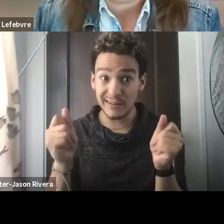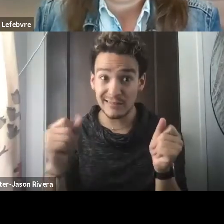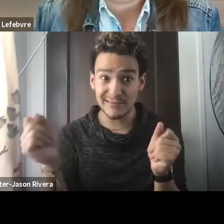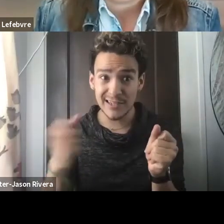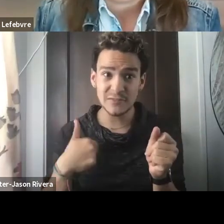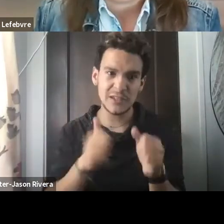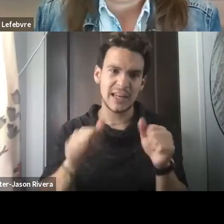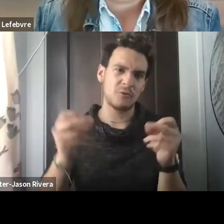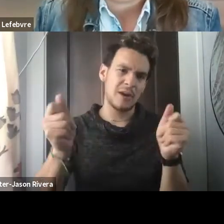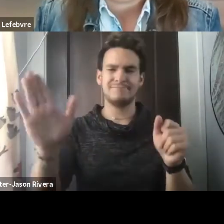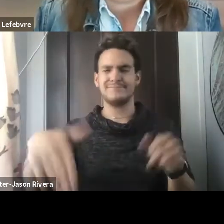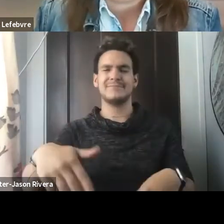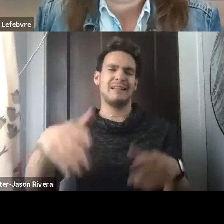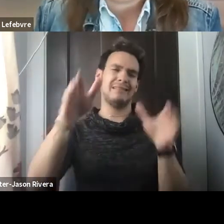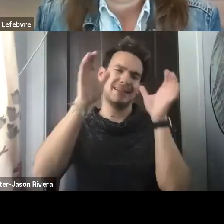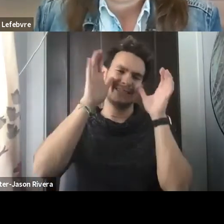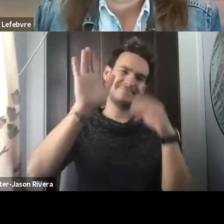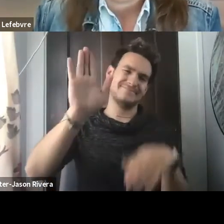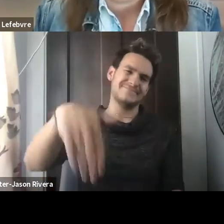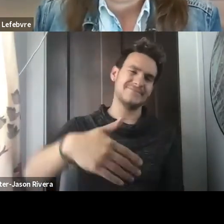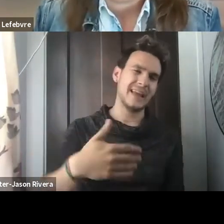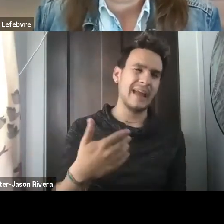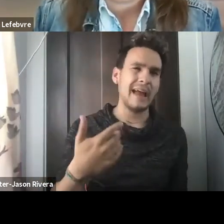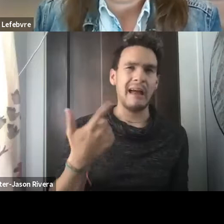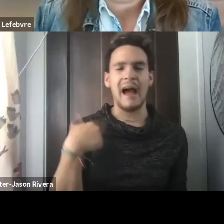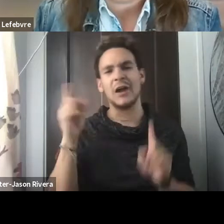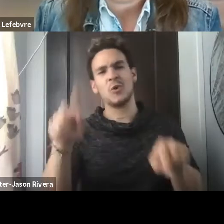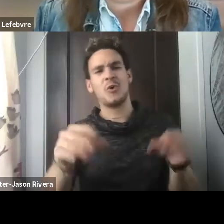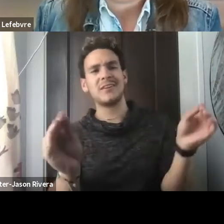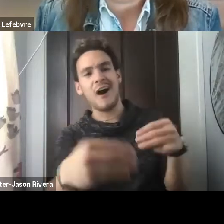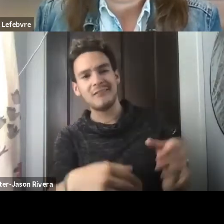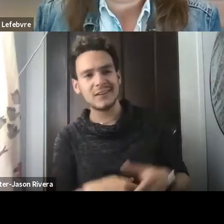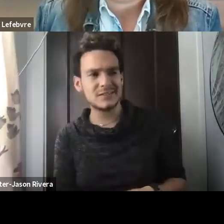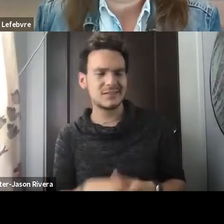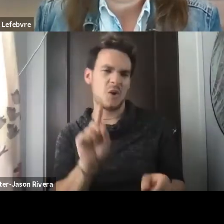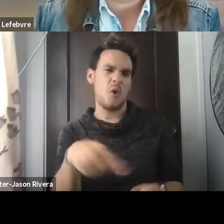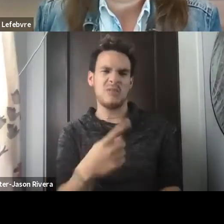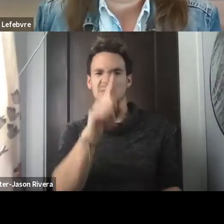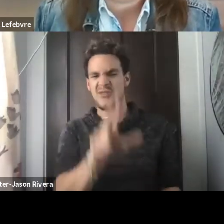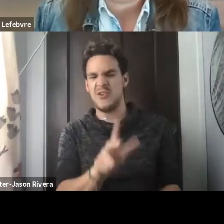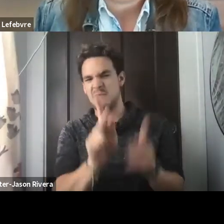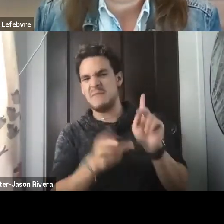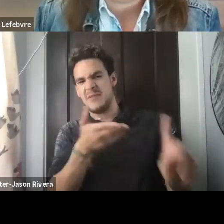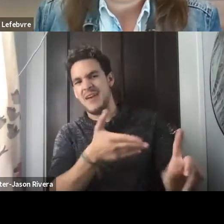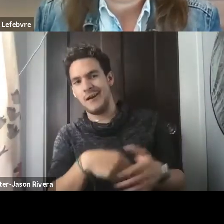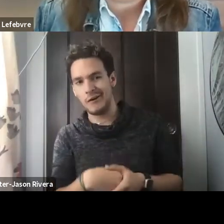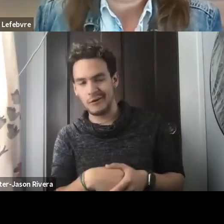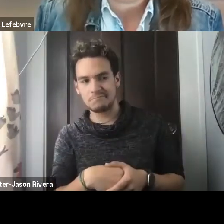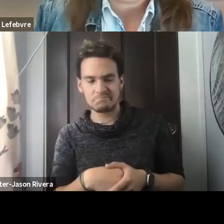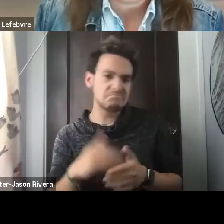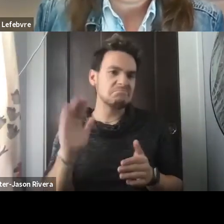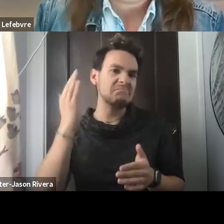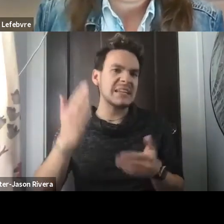be very quick to say, hey, listen, I come in the office and there's only a third of the people here, and it's easy